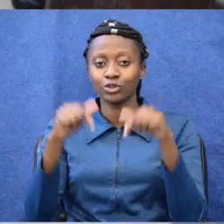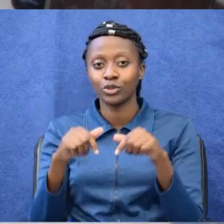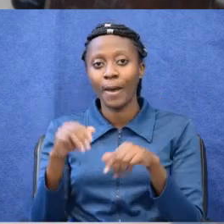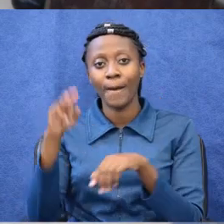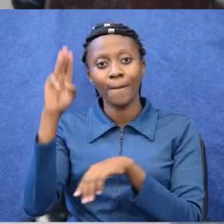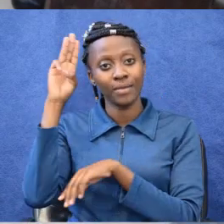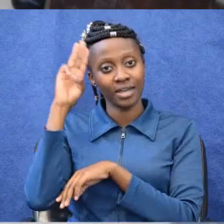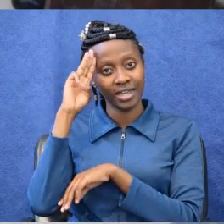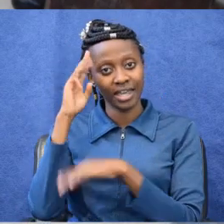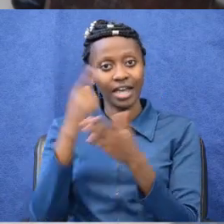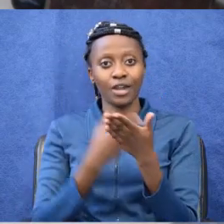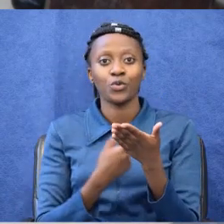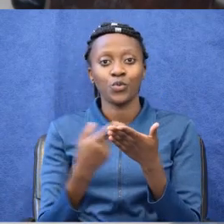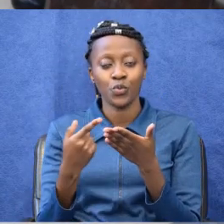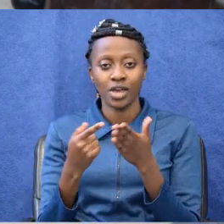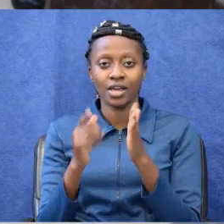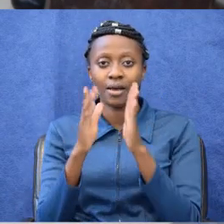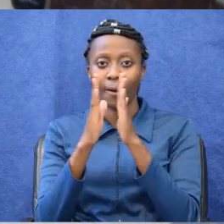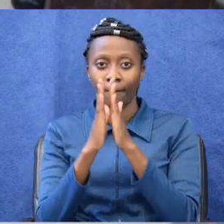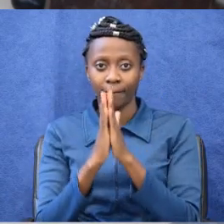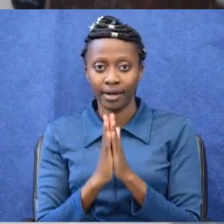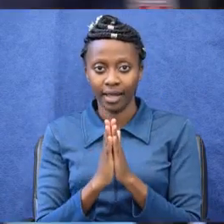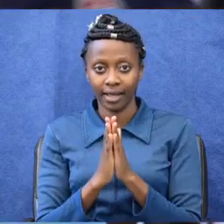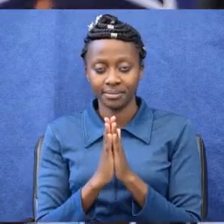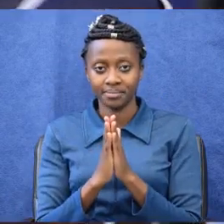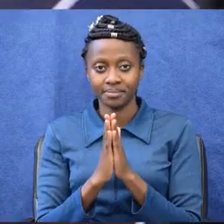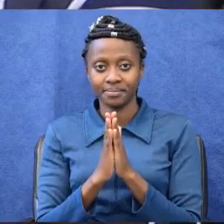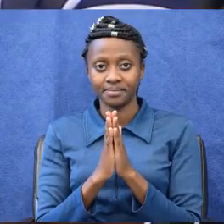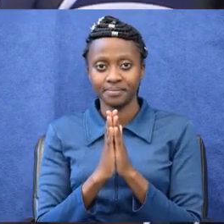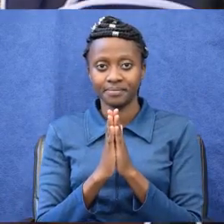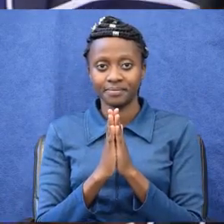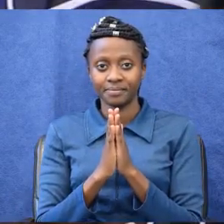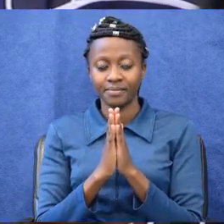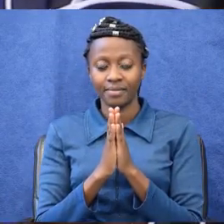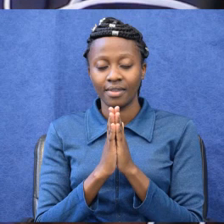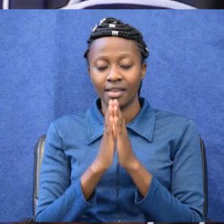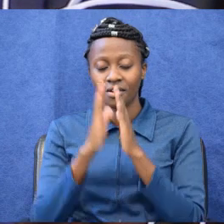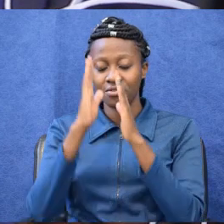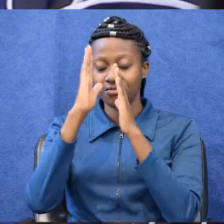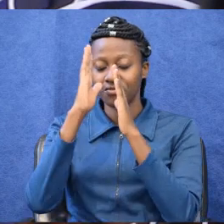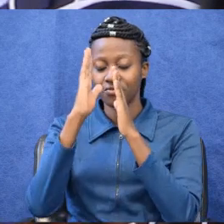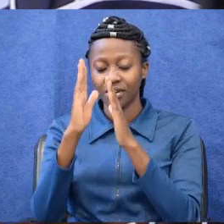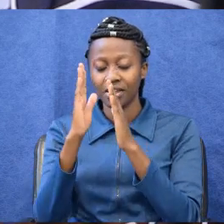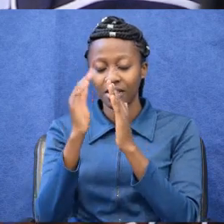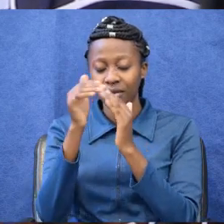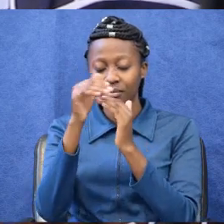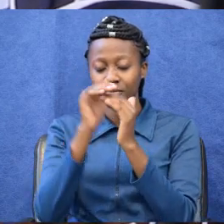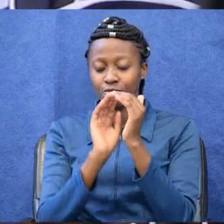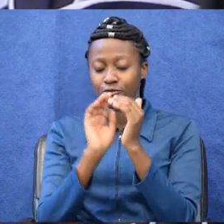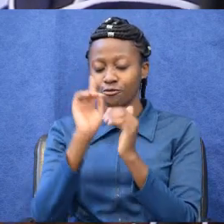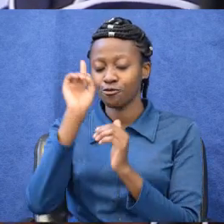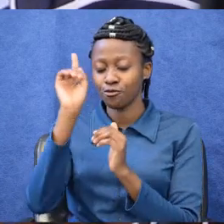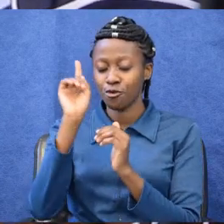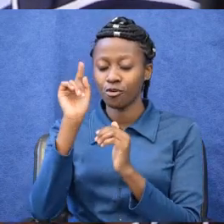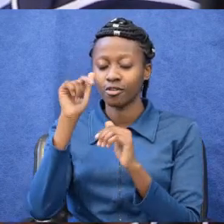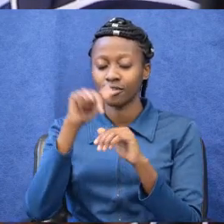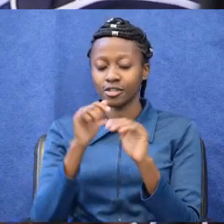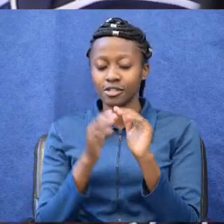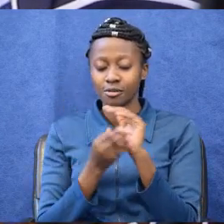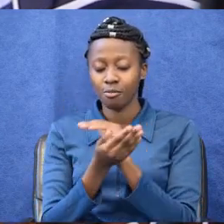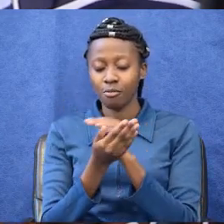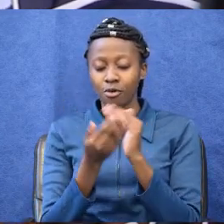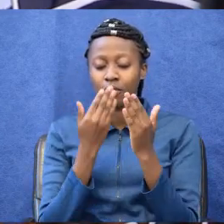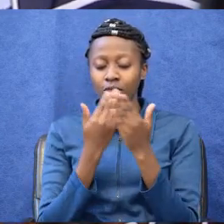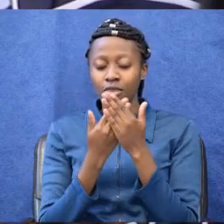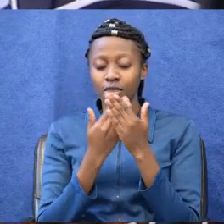Week, and we shall start with prayers. Let us pray. Our dear Heavenly Father, we come before you this morning saying thank